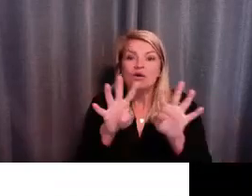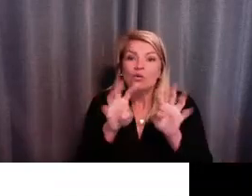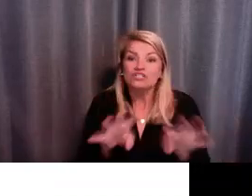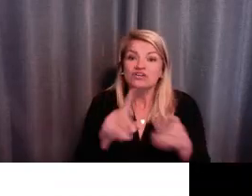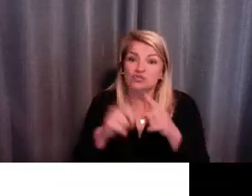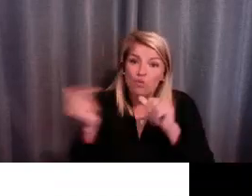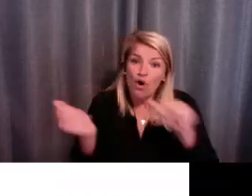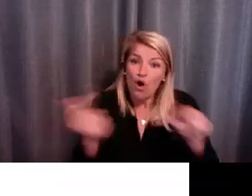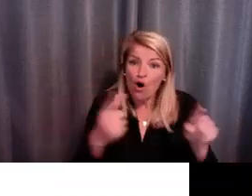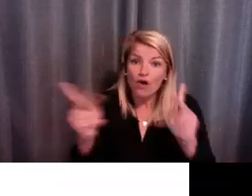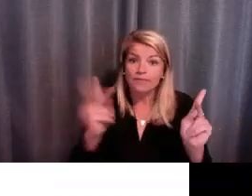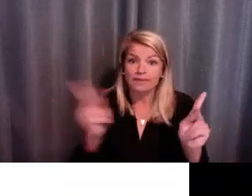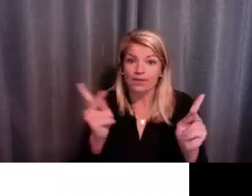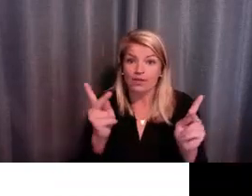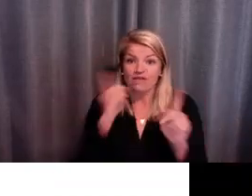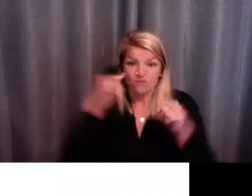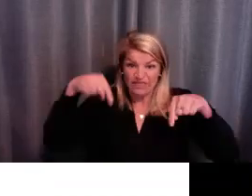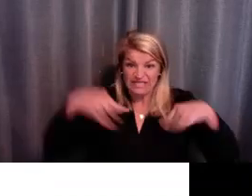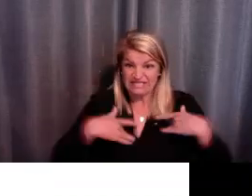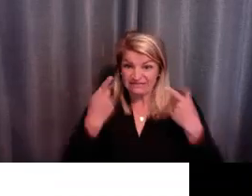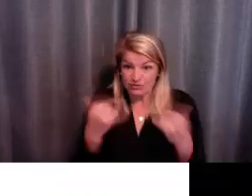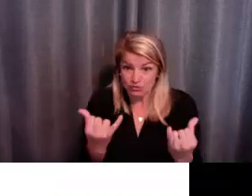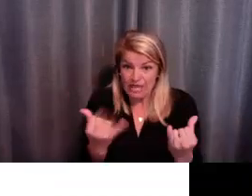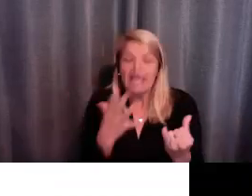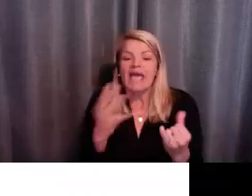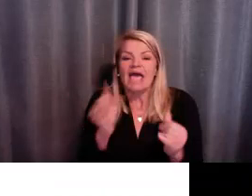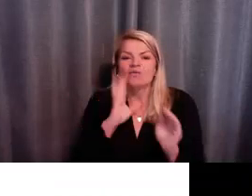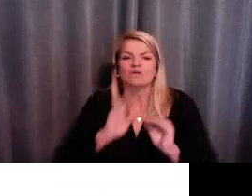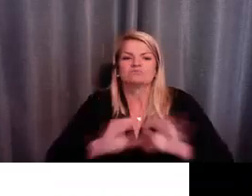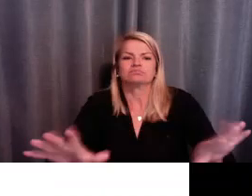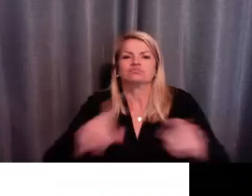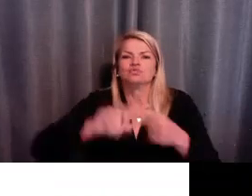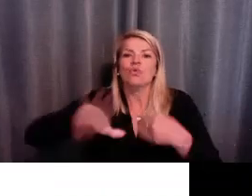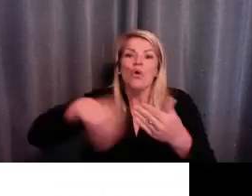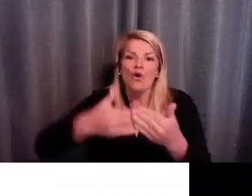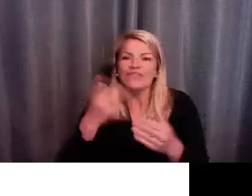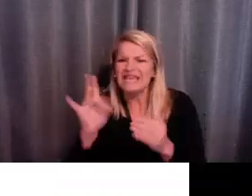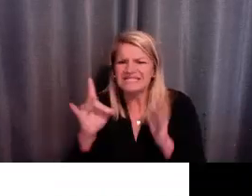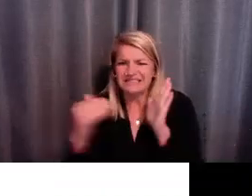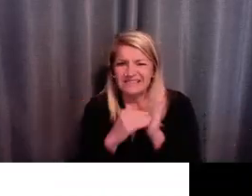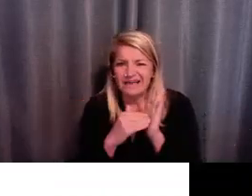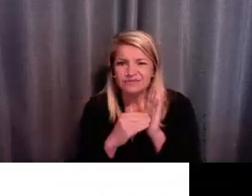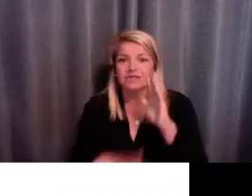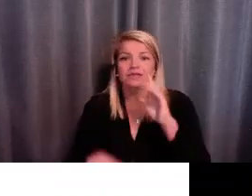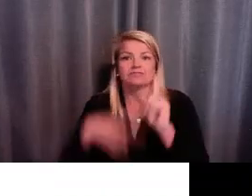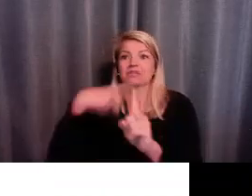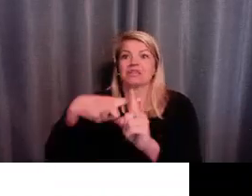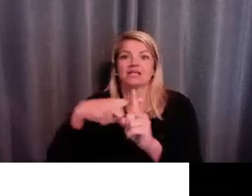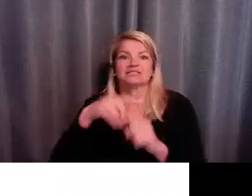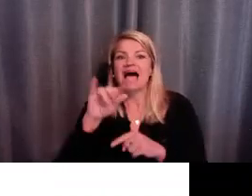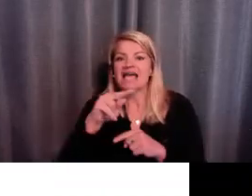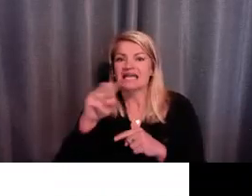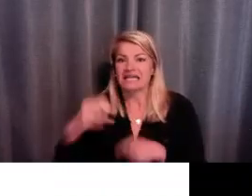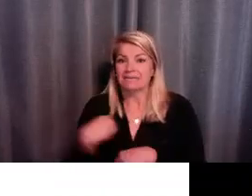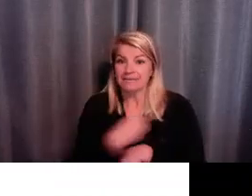to all the participants of this event, as well as we are going to do to all the 18,000 plus INEE members, so we can gather their